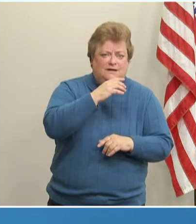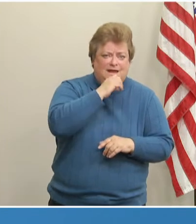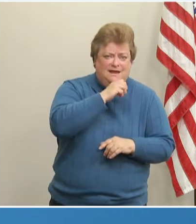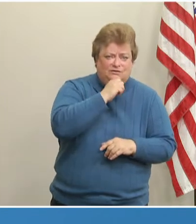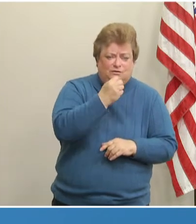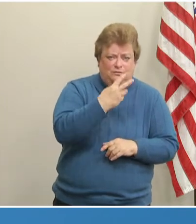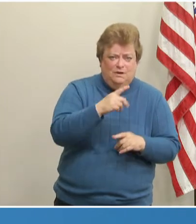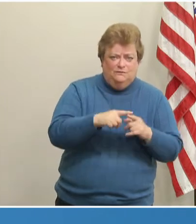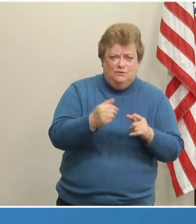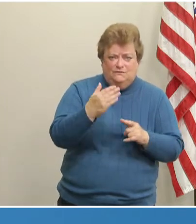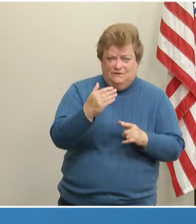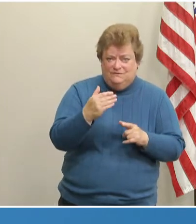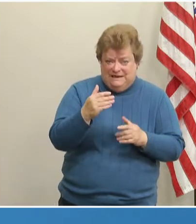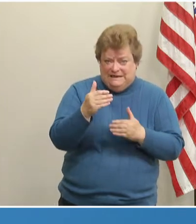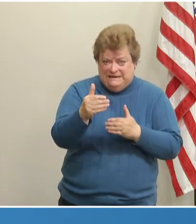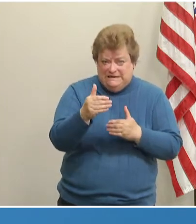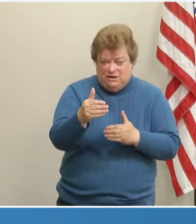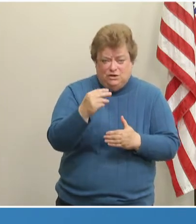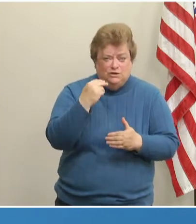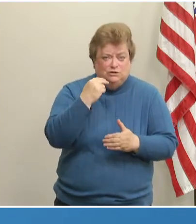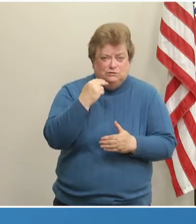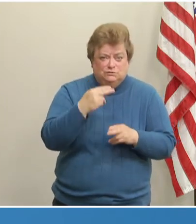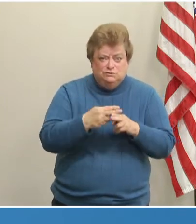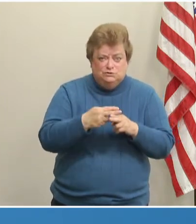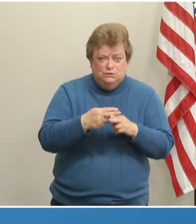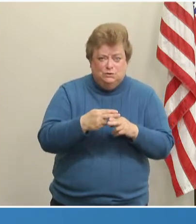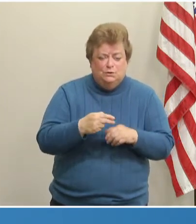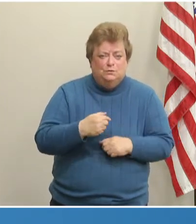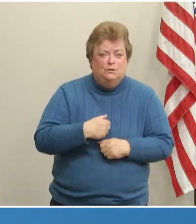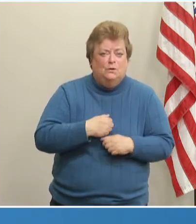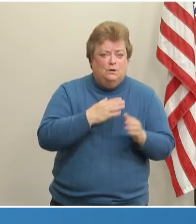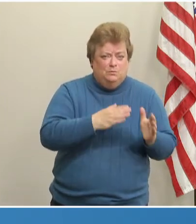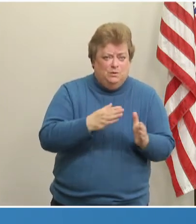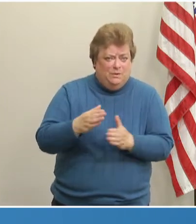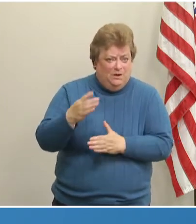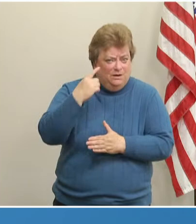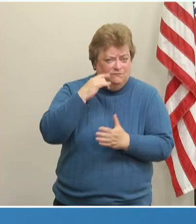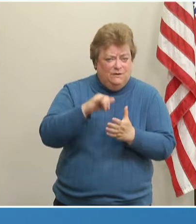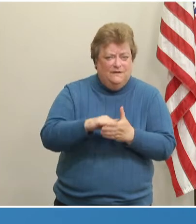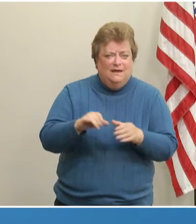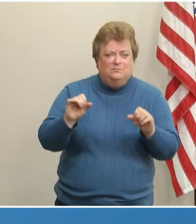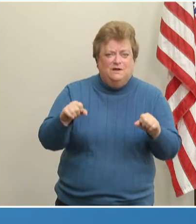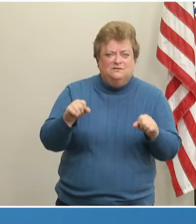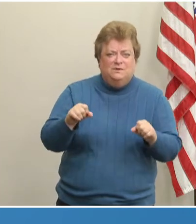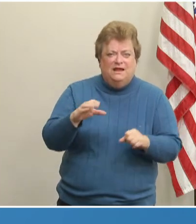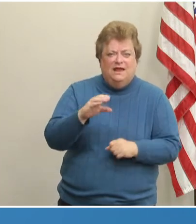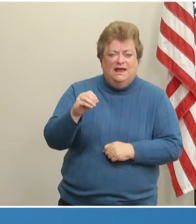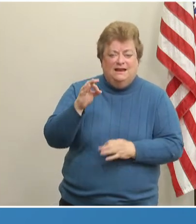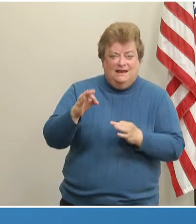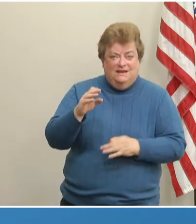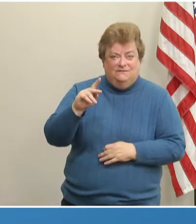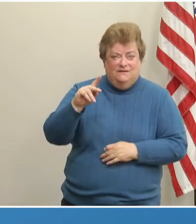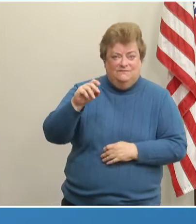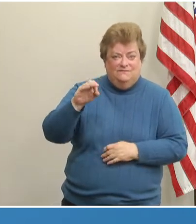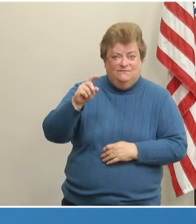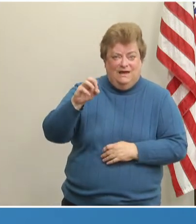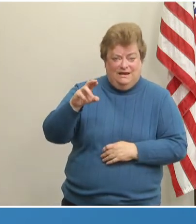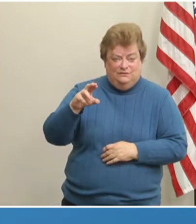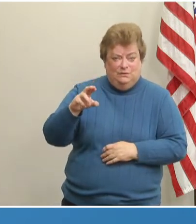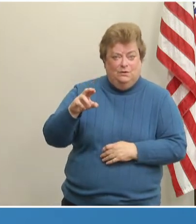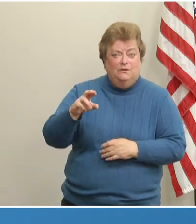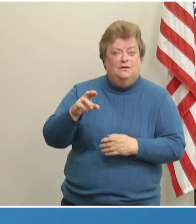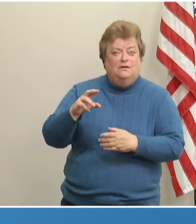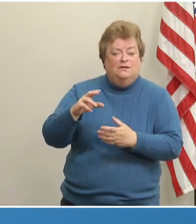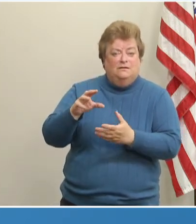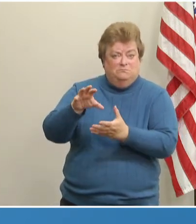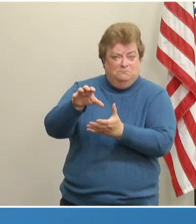the very near future. We are preparing for that possibility, and if Pfizer vaccine becomes available for that age